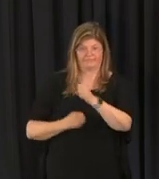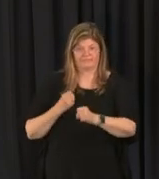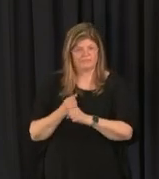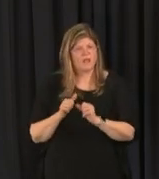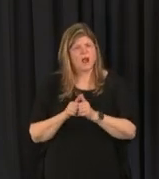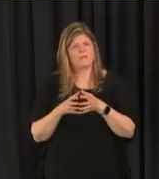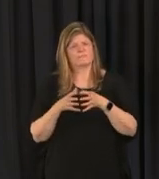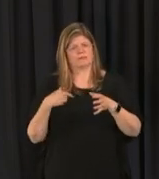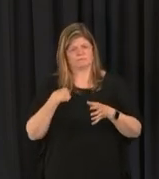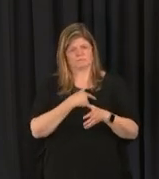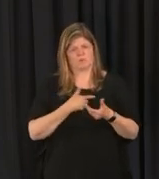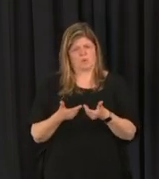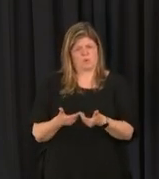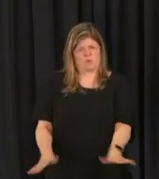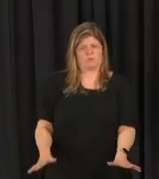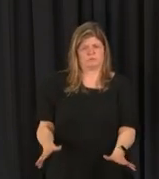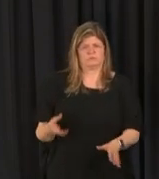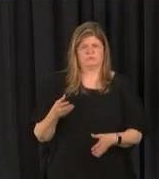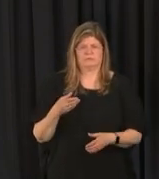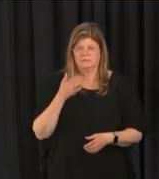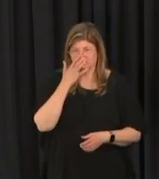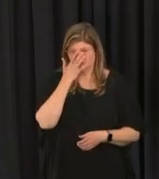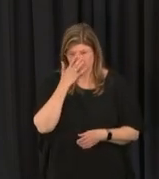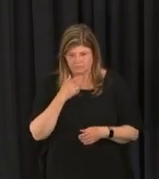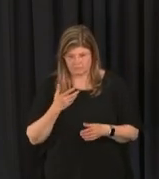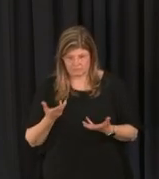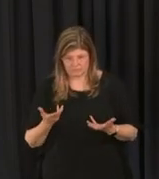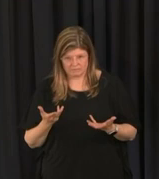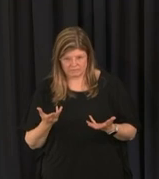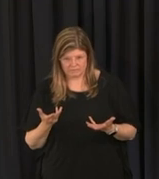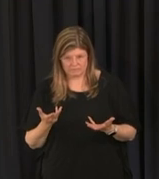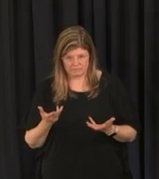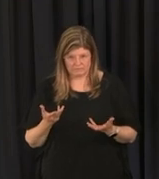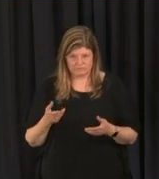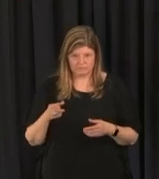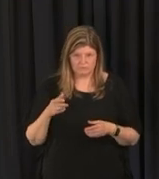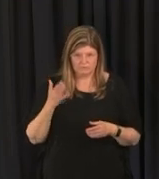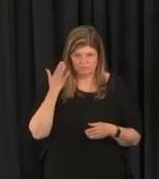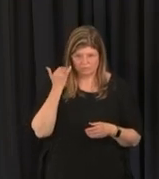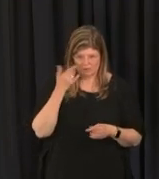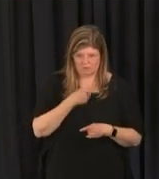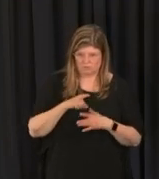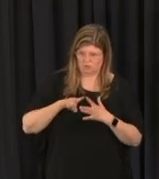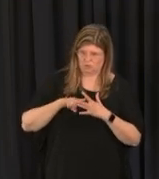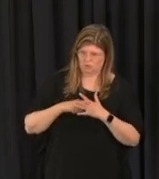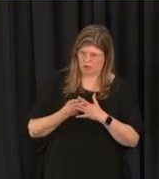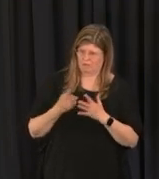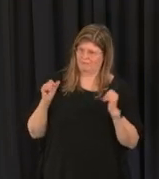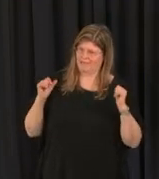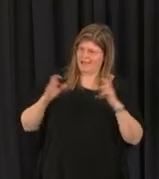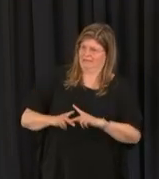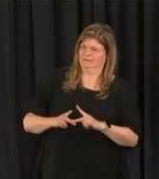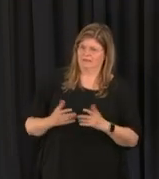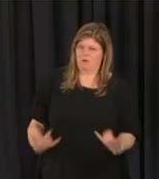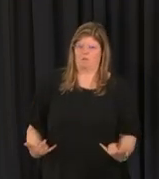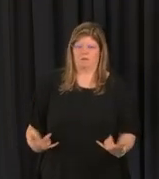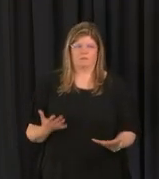ticket revenue? And then can you just kind of tell people why you're starting to enforce this